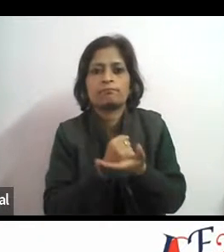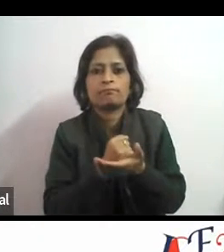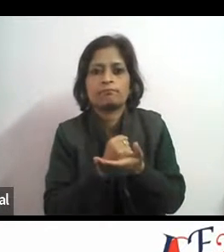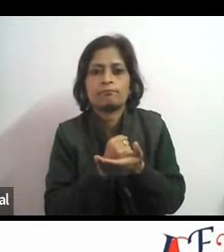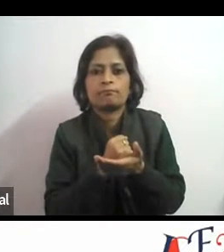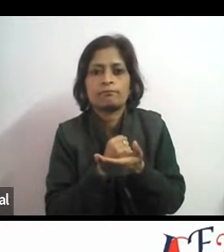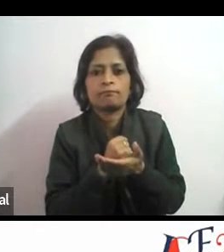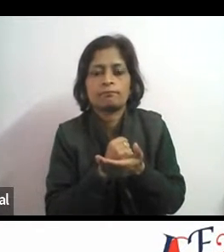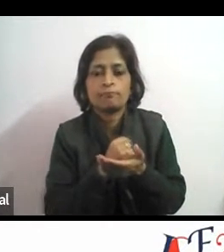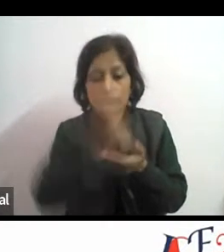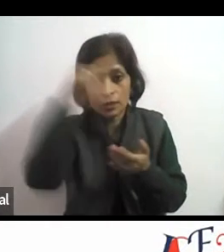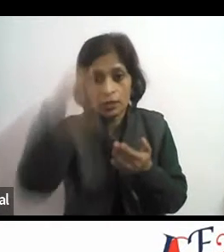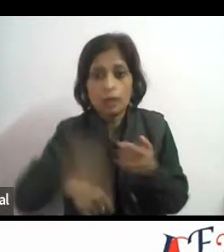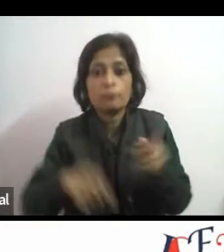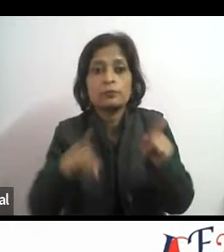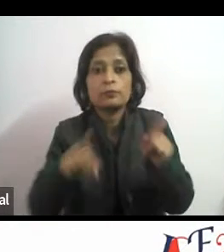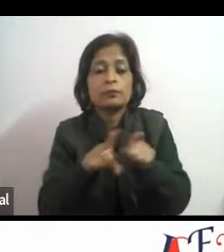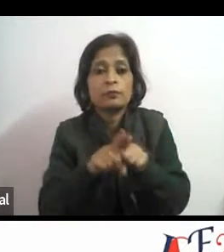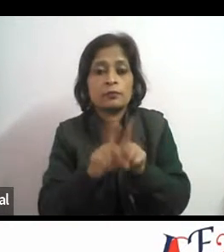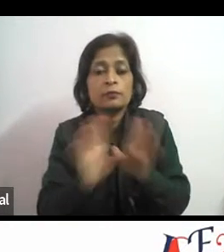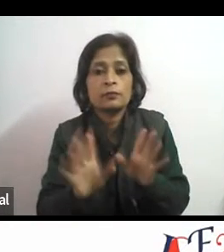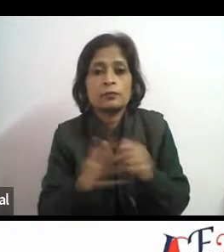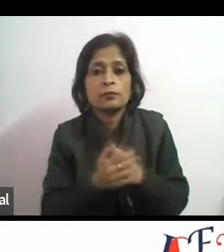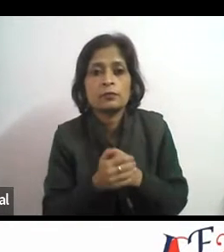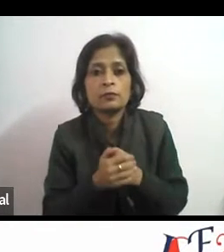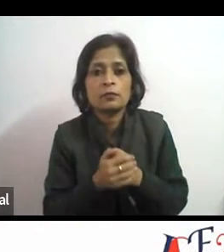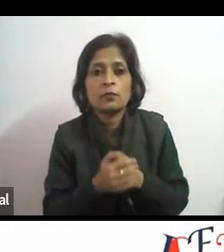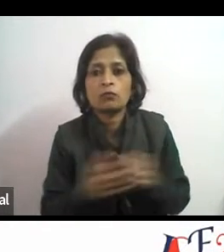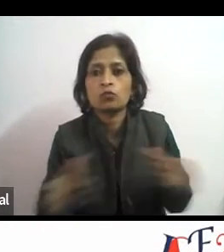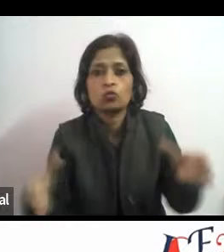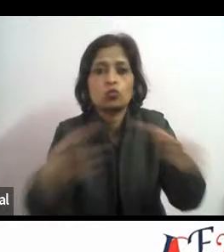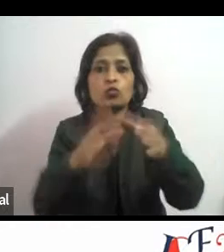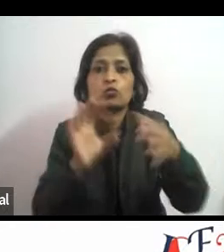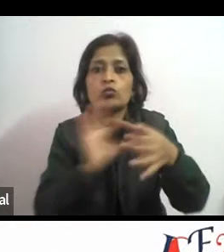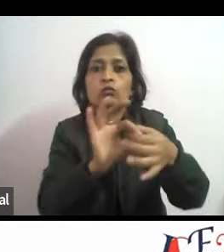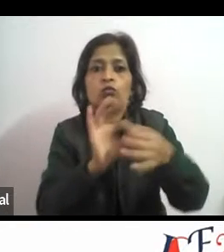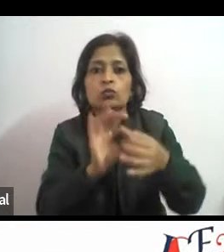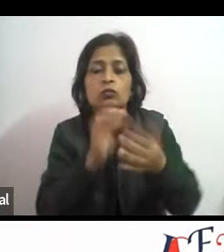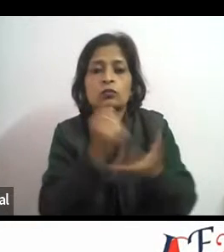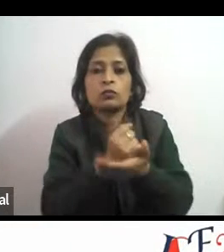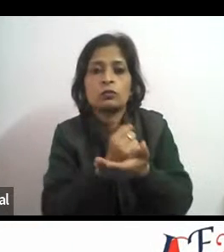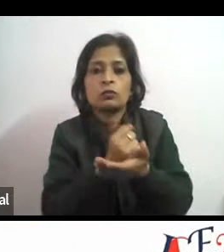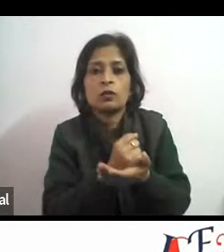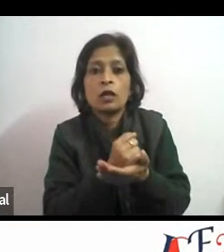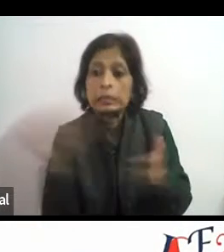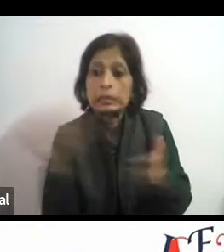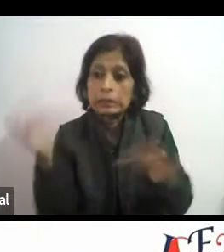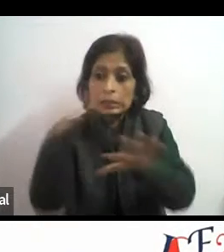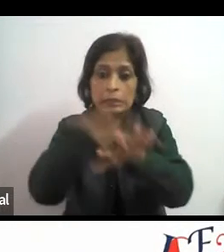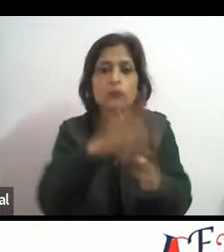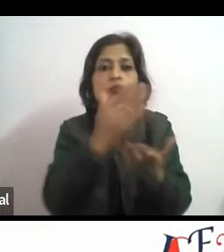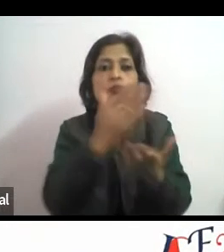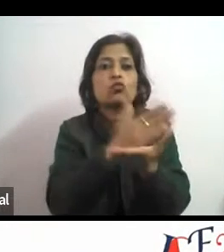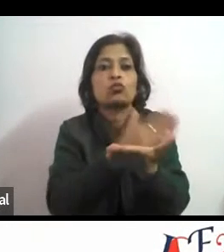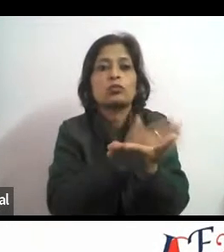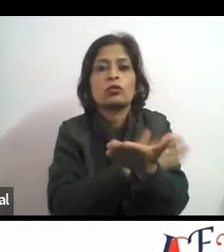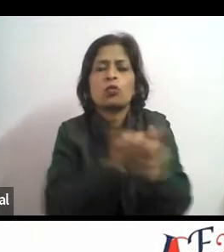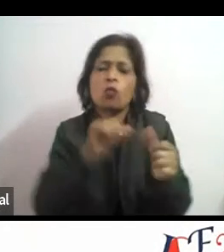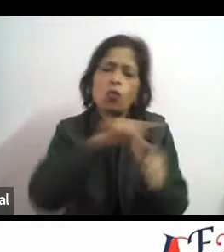will be no specific, stream specific project. It will be a integrated project wherein all streams will